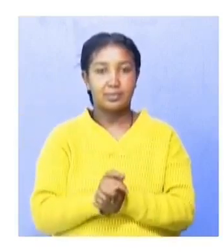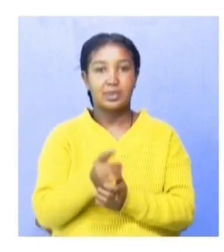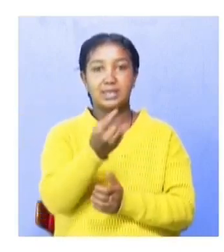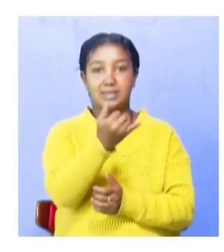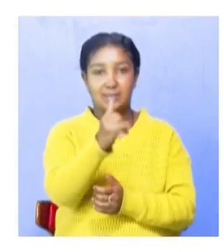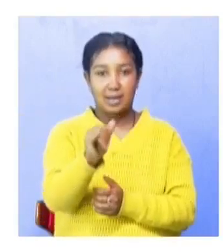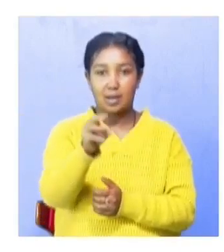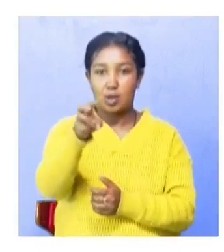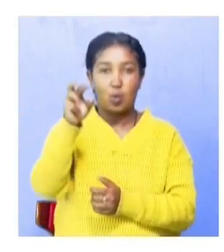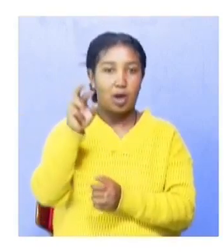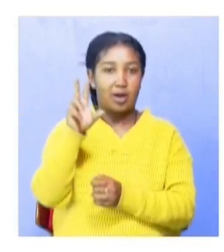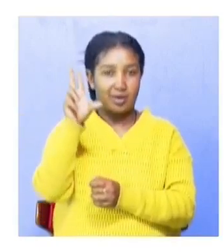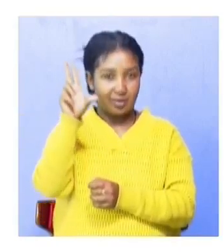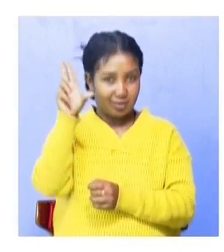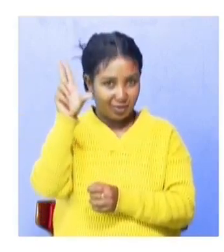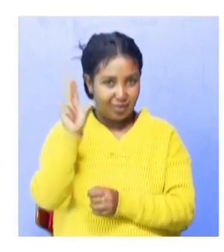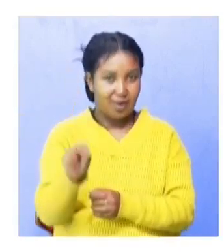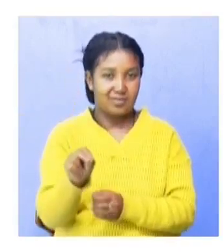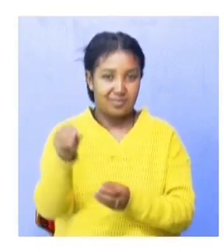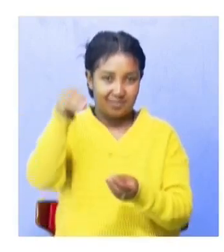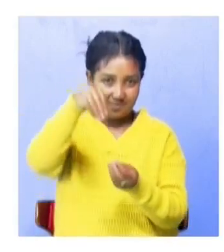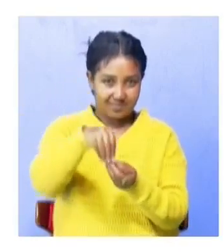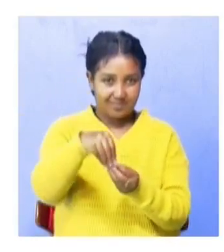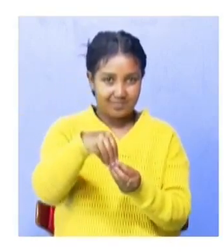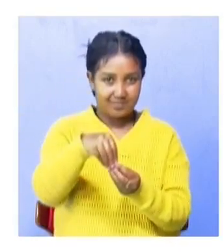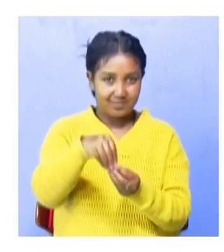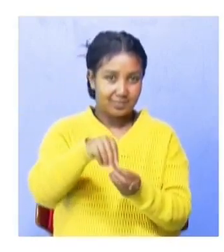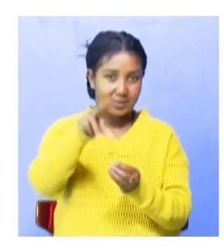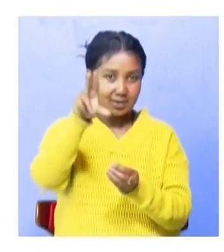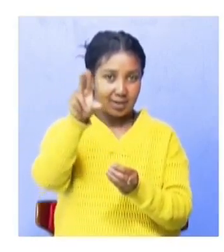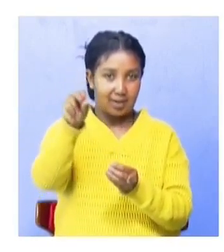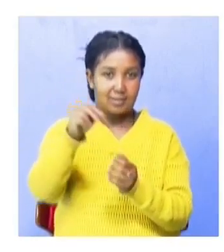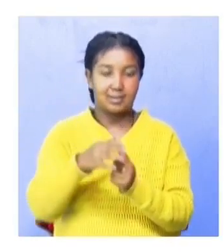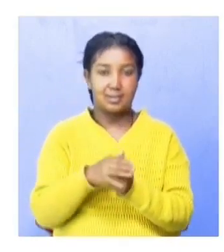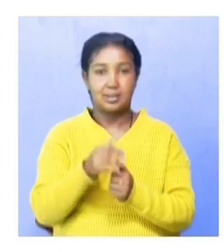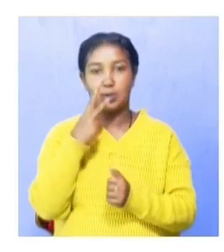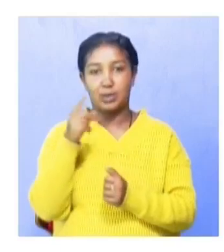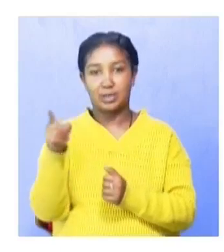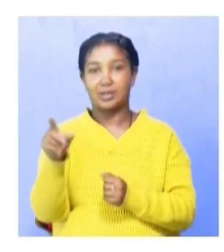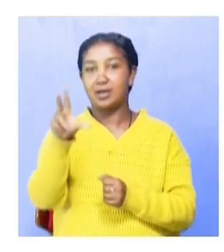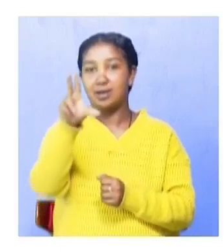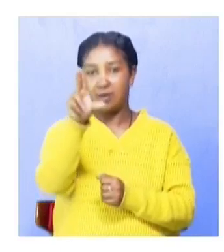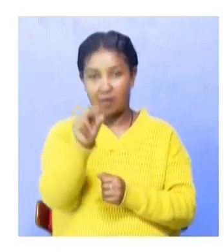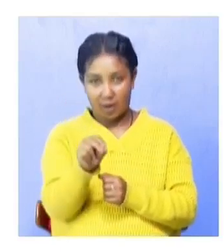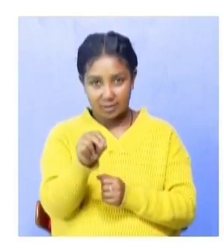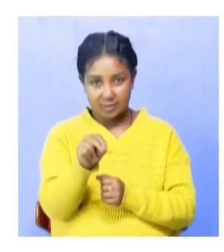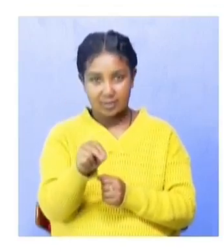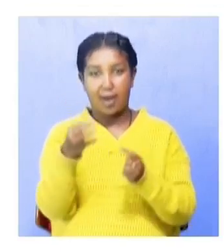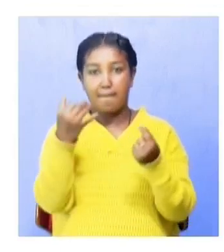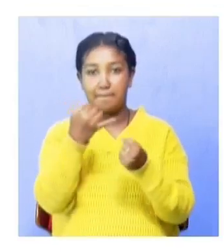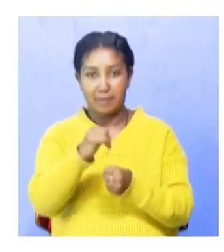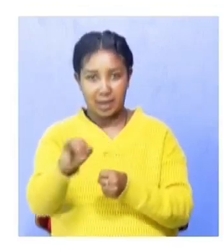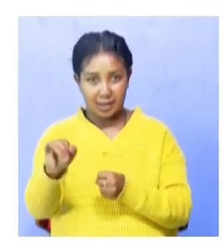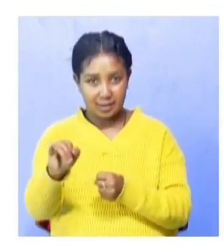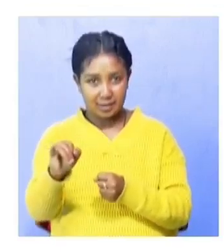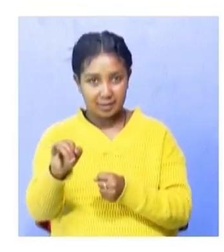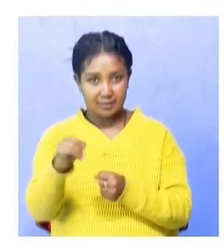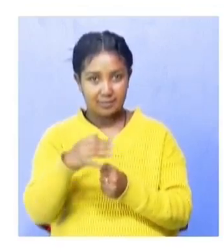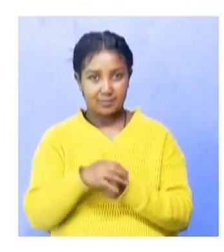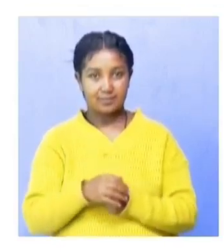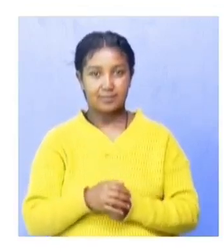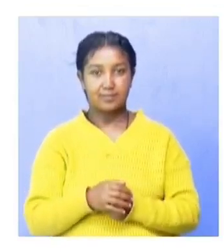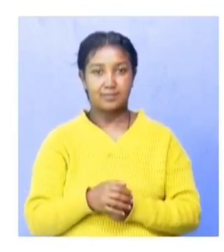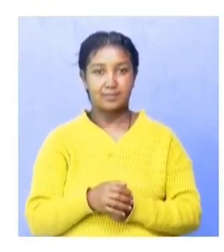They were, yes, not. Look, not playing